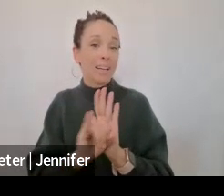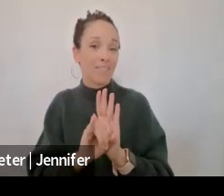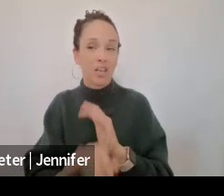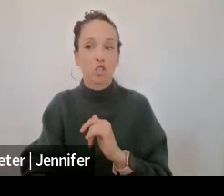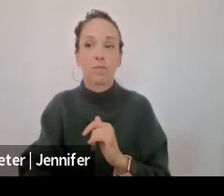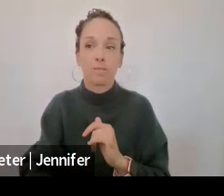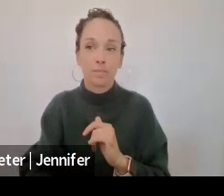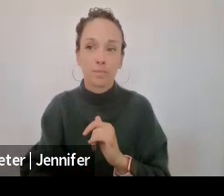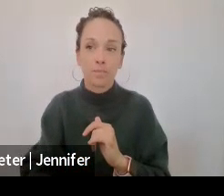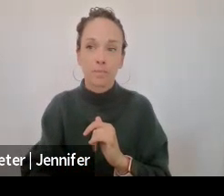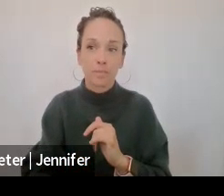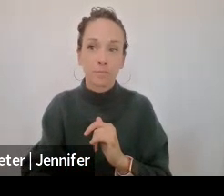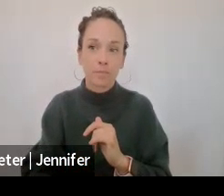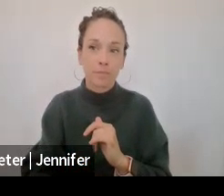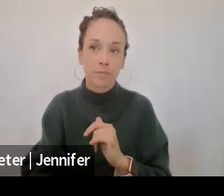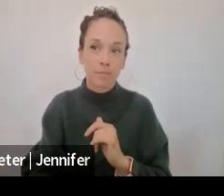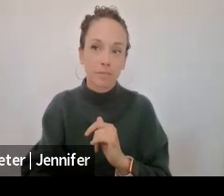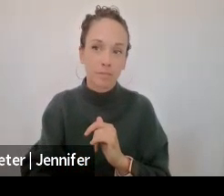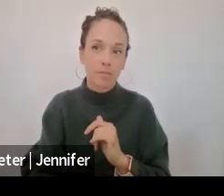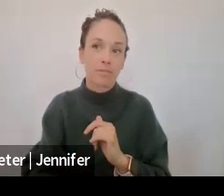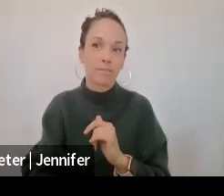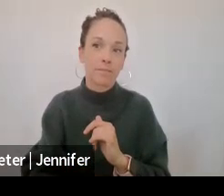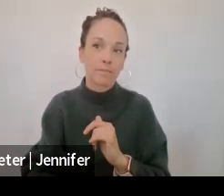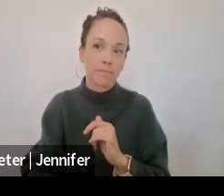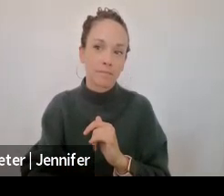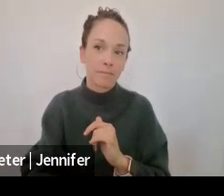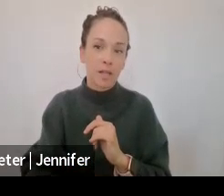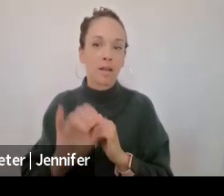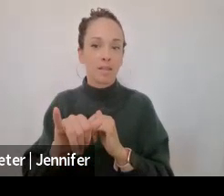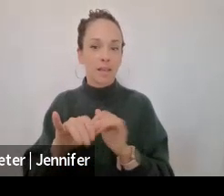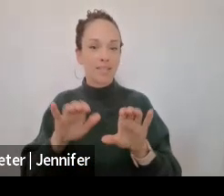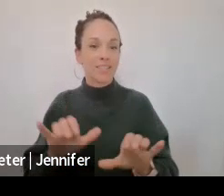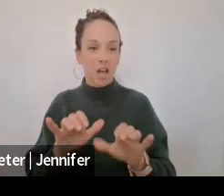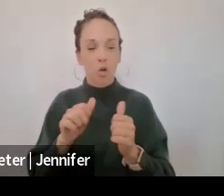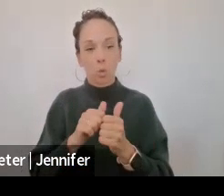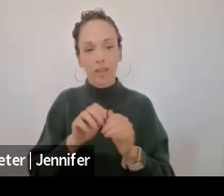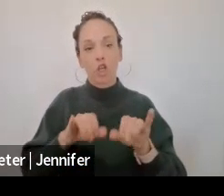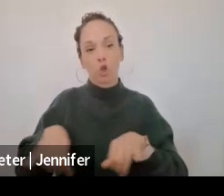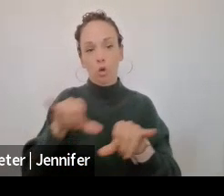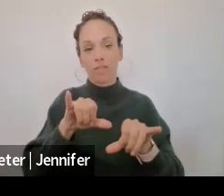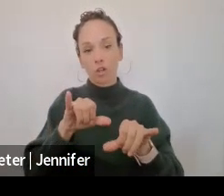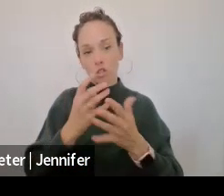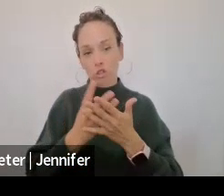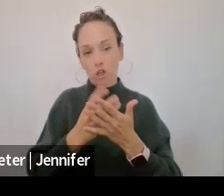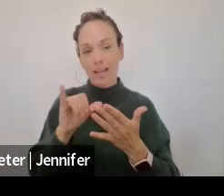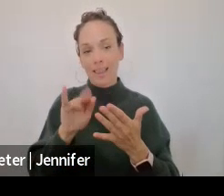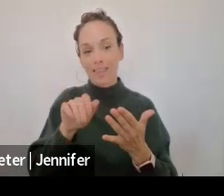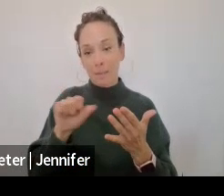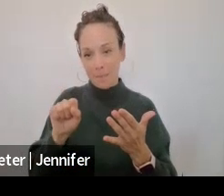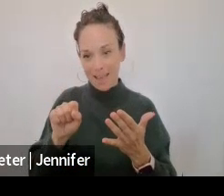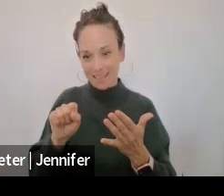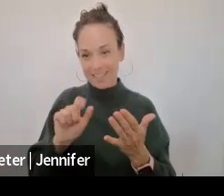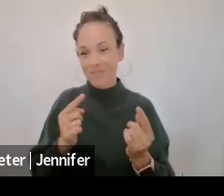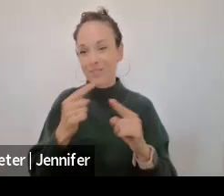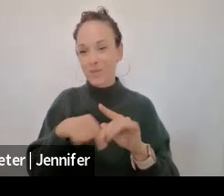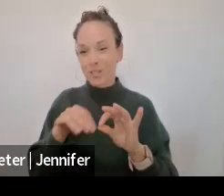done through universal screening like the BESS. So we can use the BESS to identify those